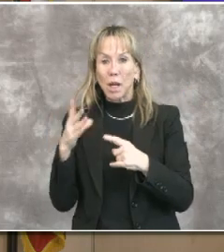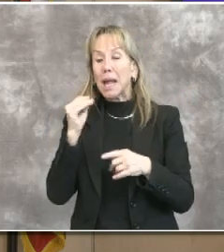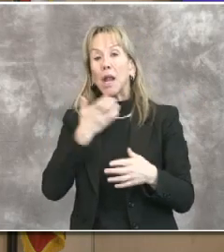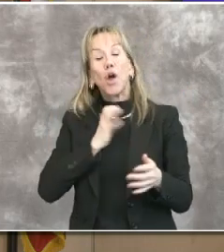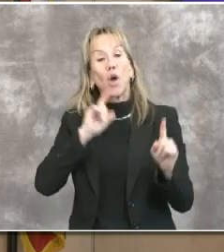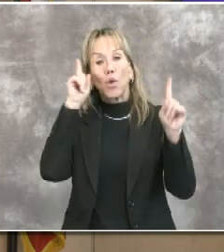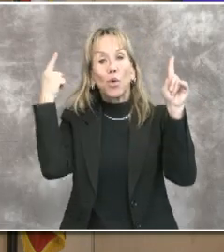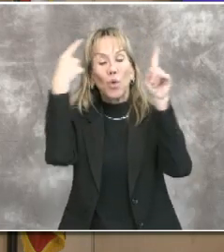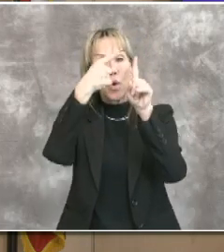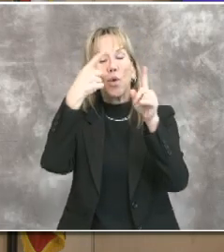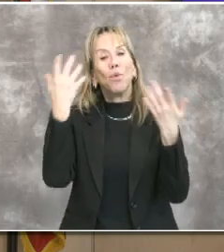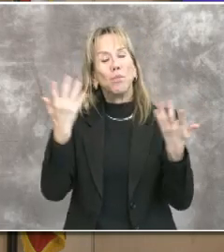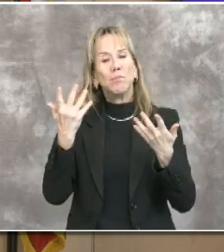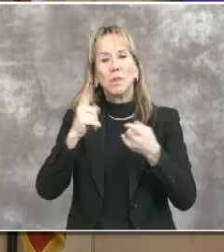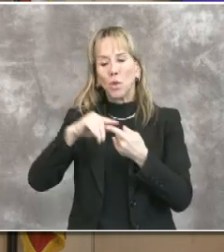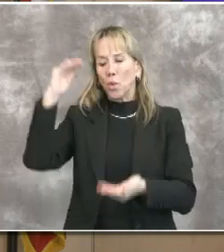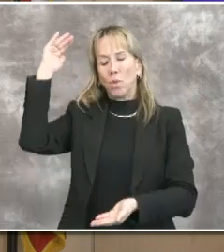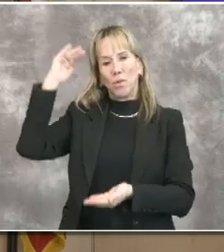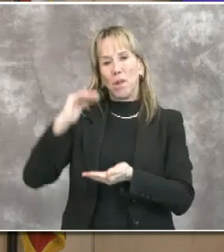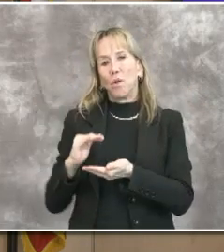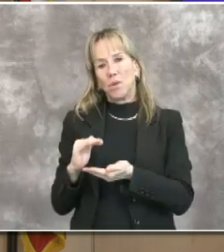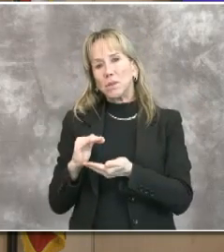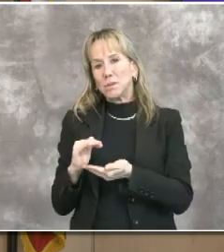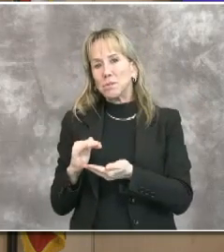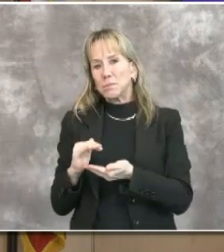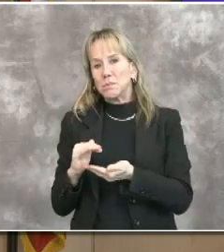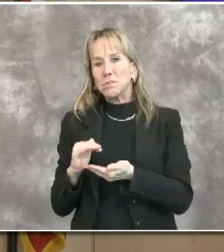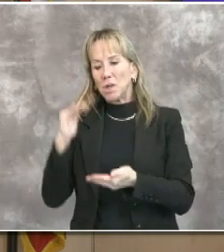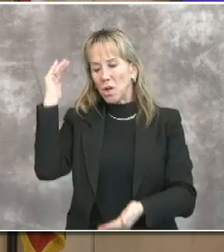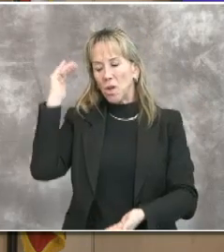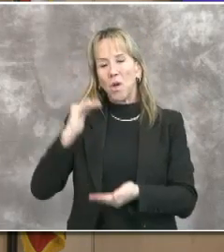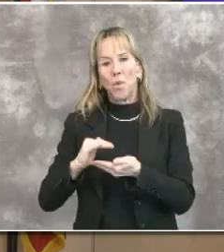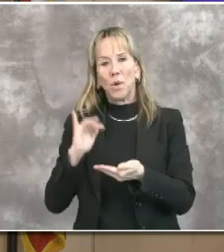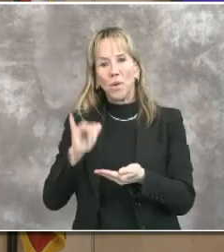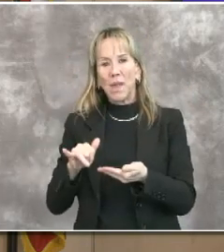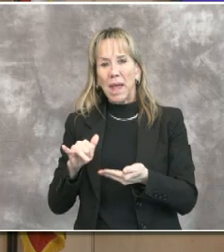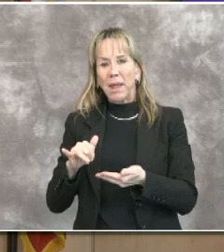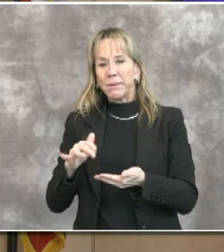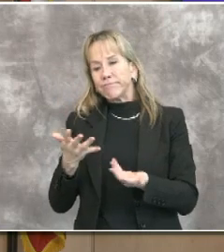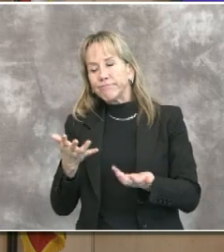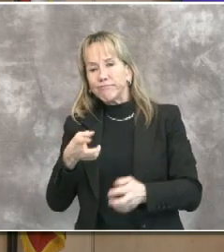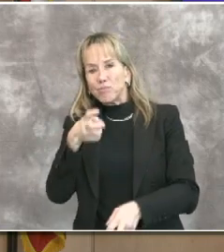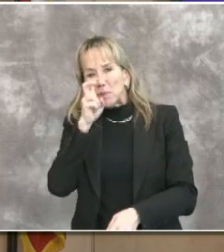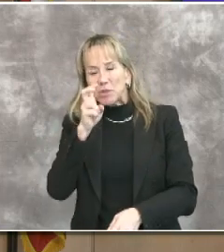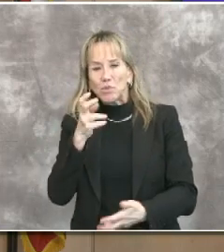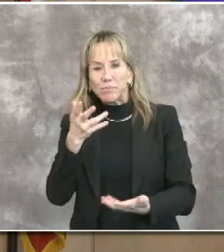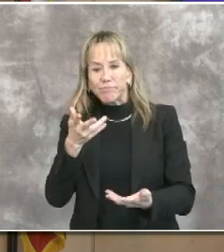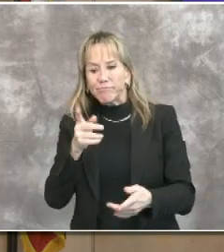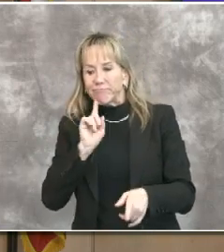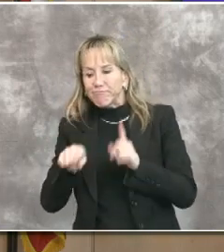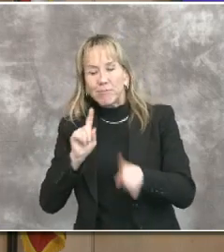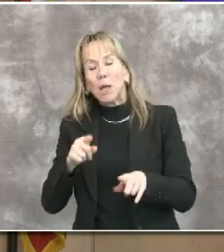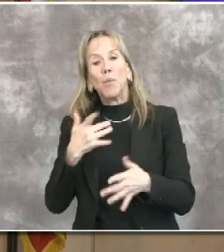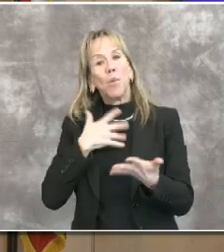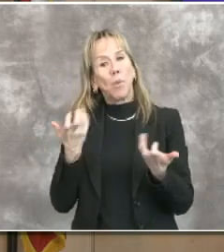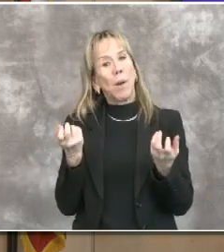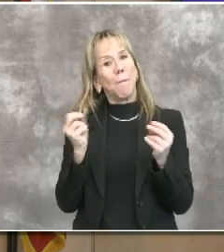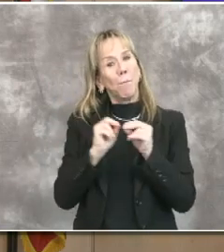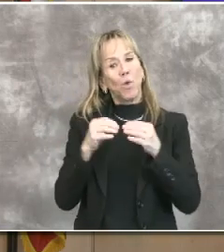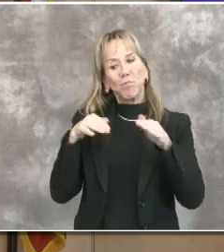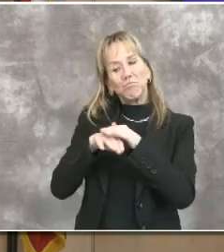to lessen or lower those countywide restrictions to allow for greater access to our